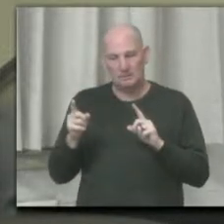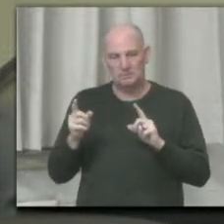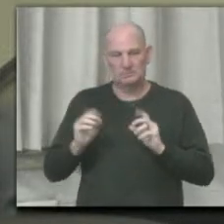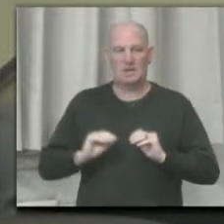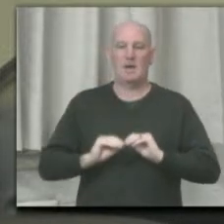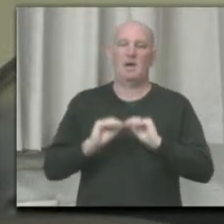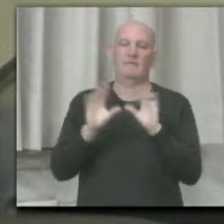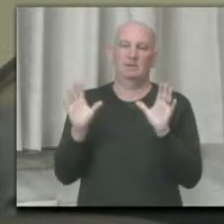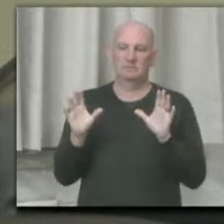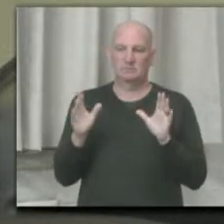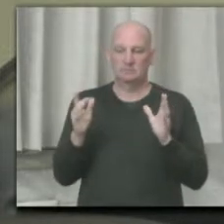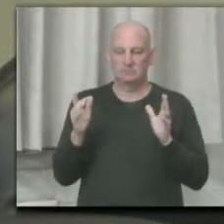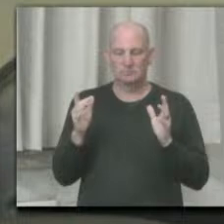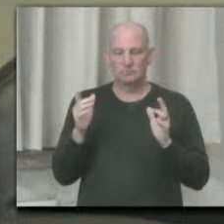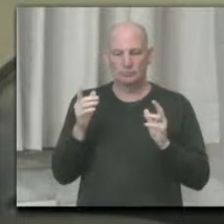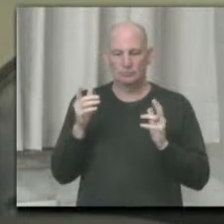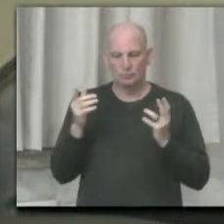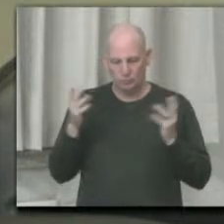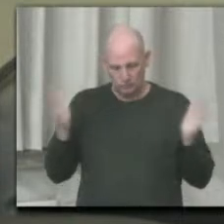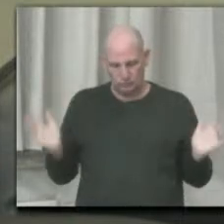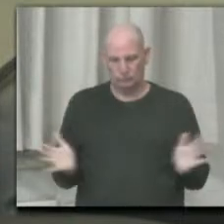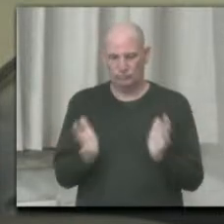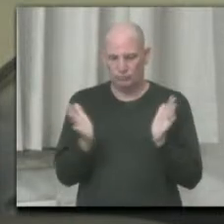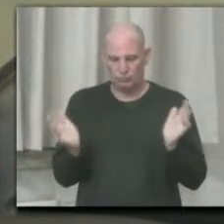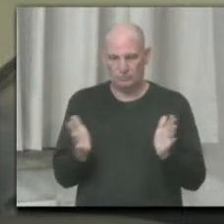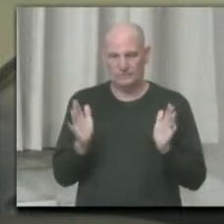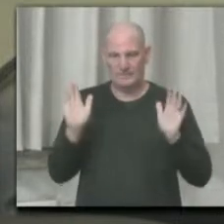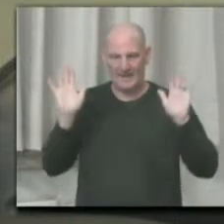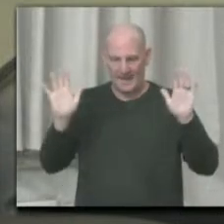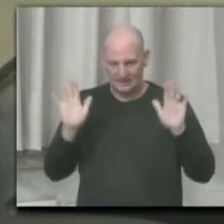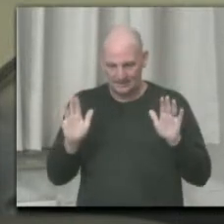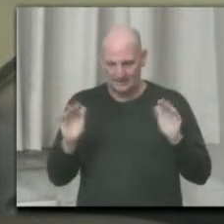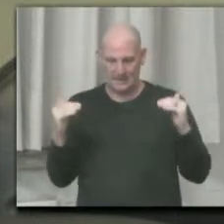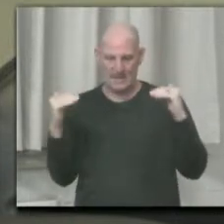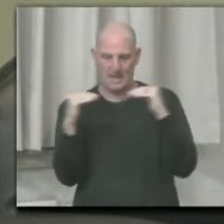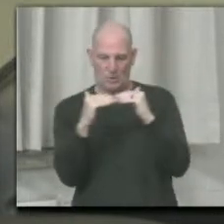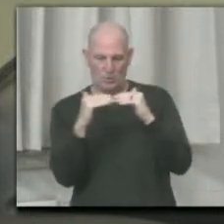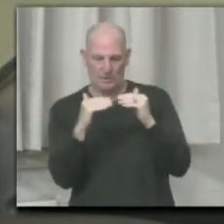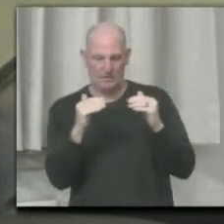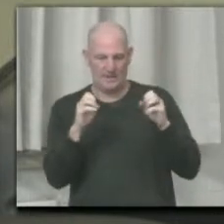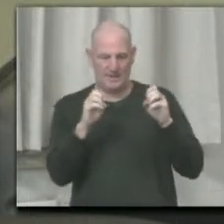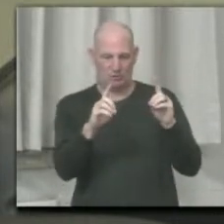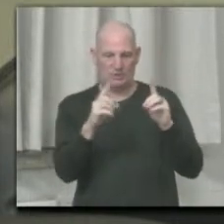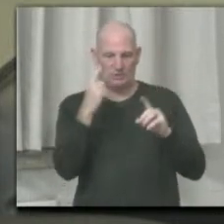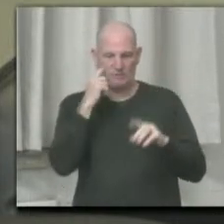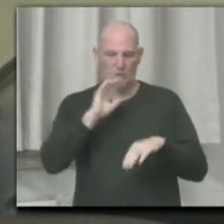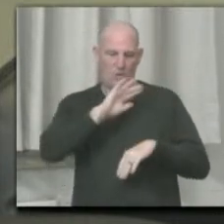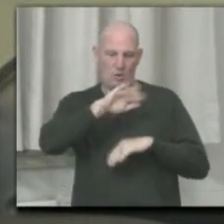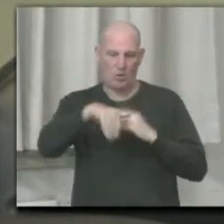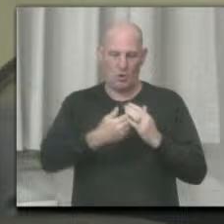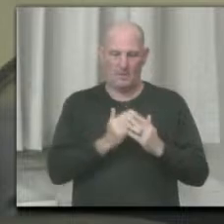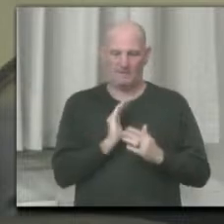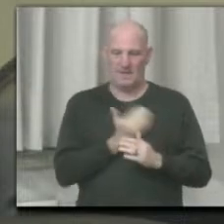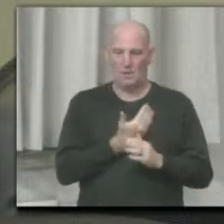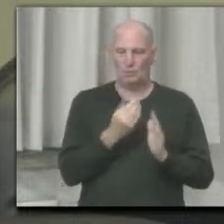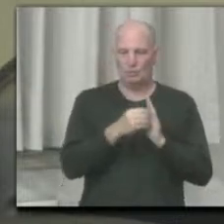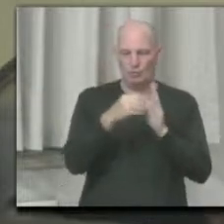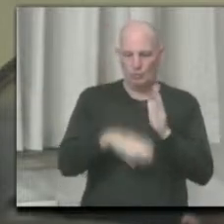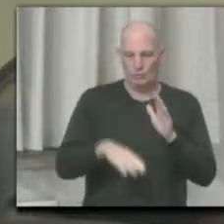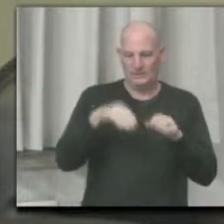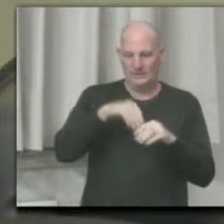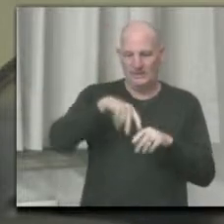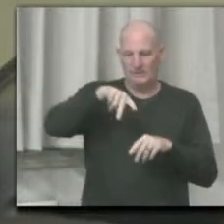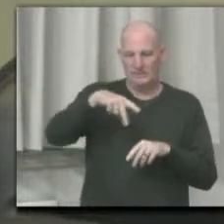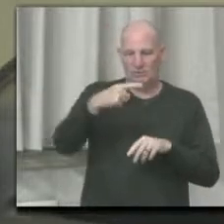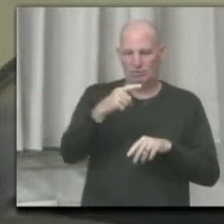obvious that it's about fostering excellence and equity and education for all of our kiddos in Prince George's County. So with that